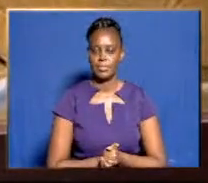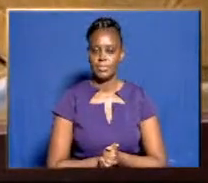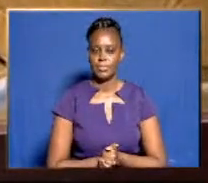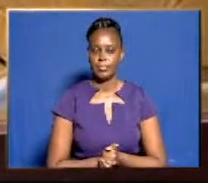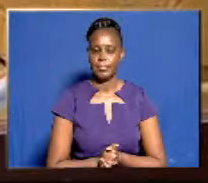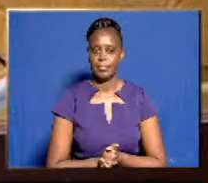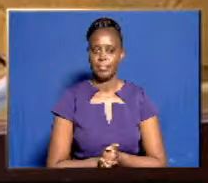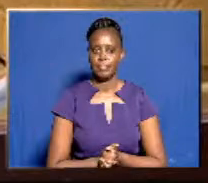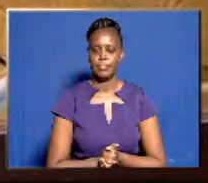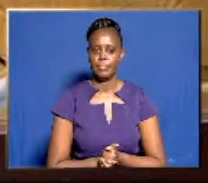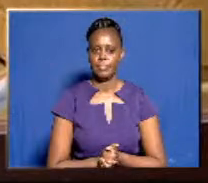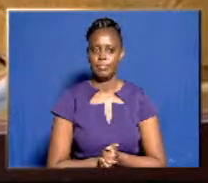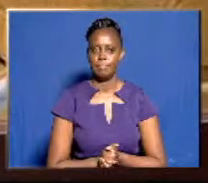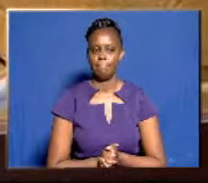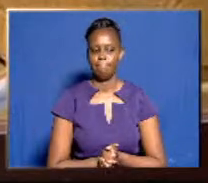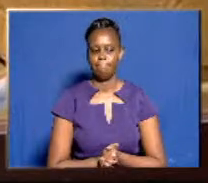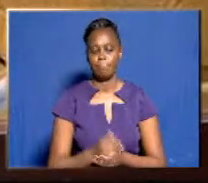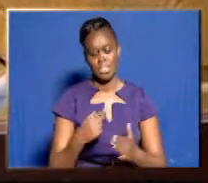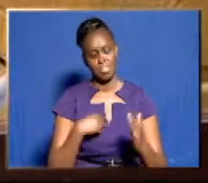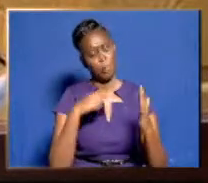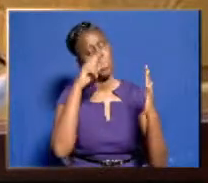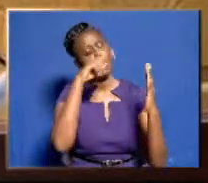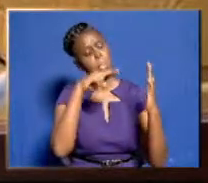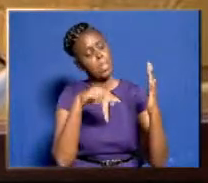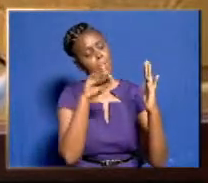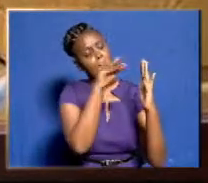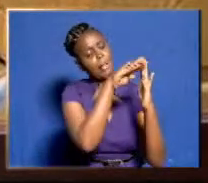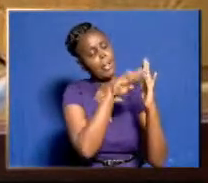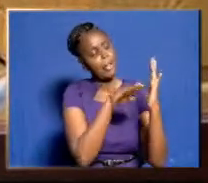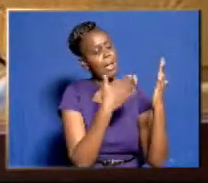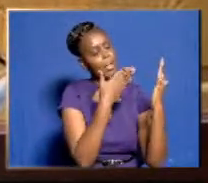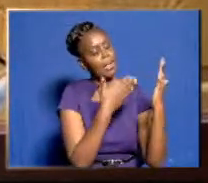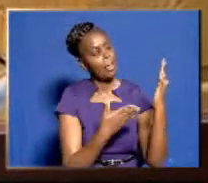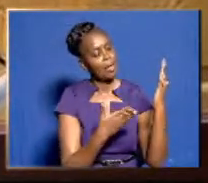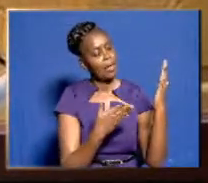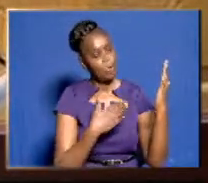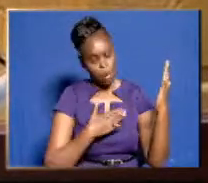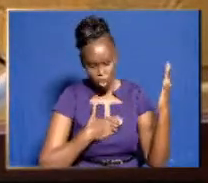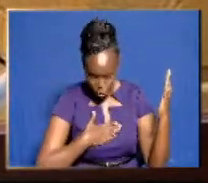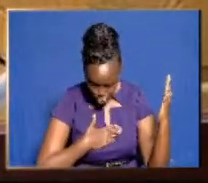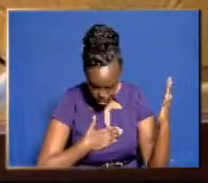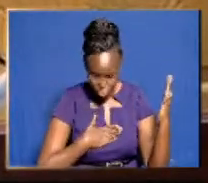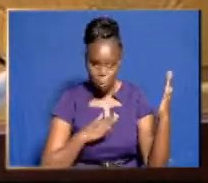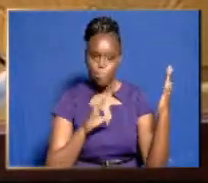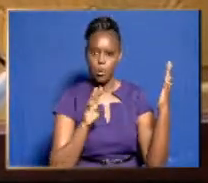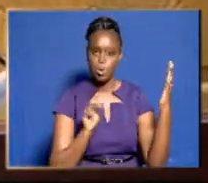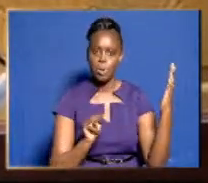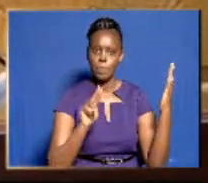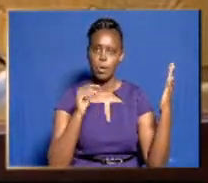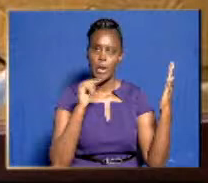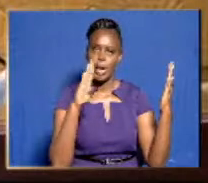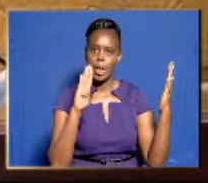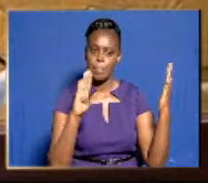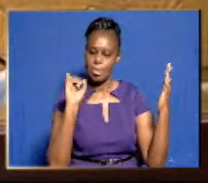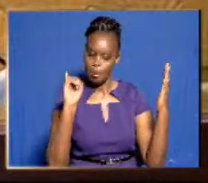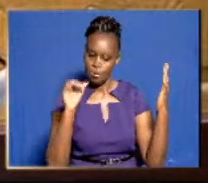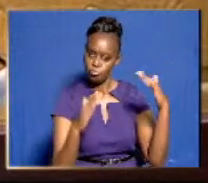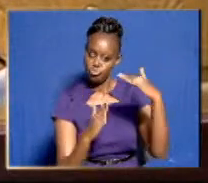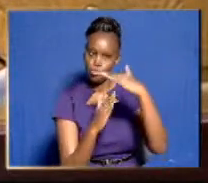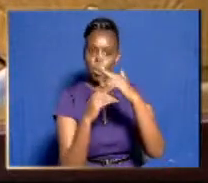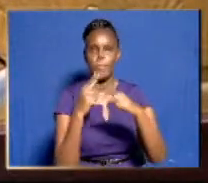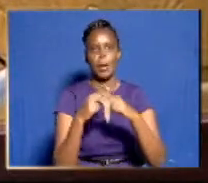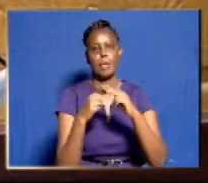well, if I were to go through the list, of course, Mugambi Gishuki would be on top. But of course, the chairs also have